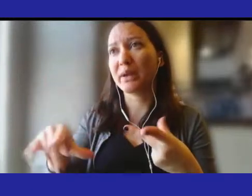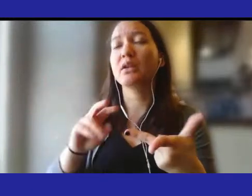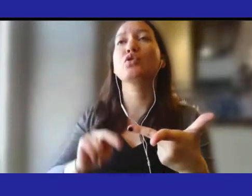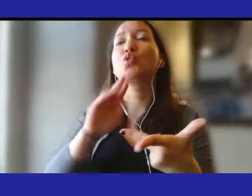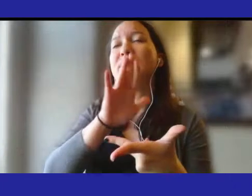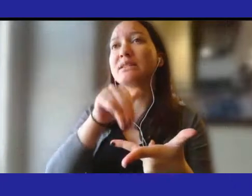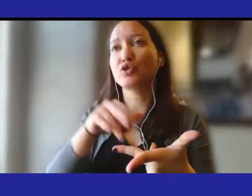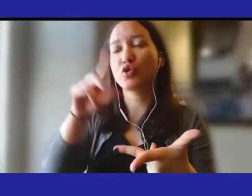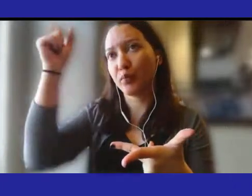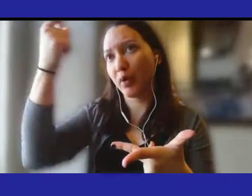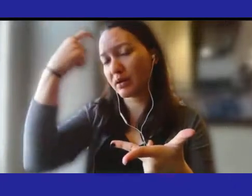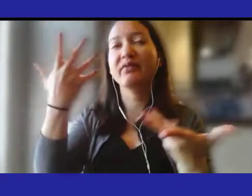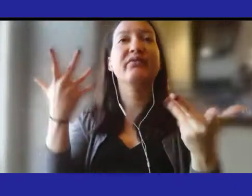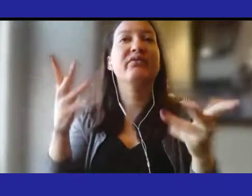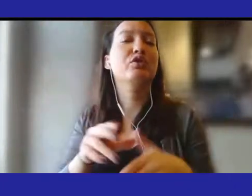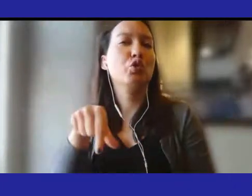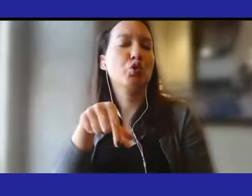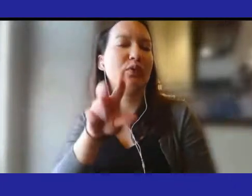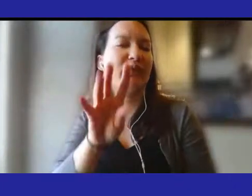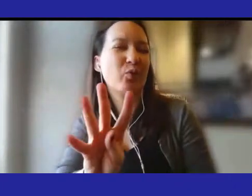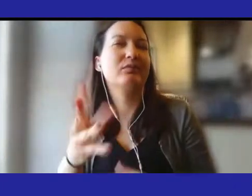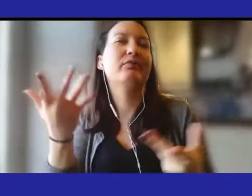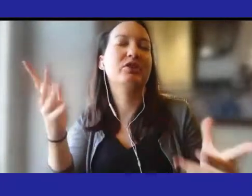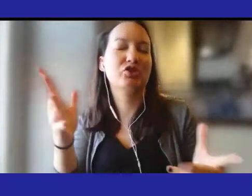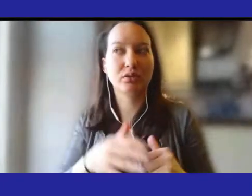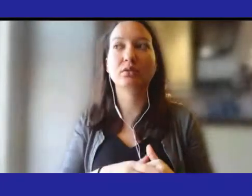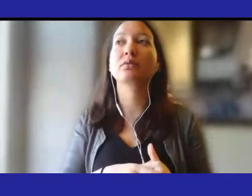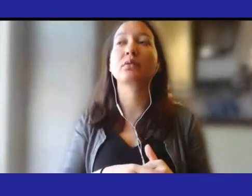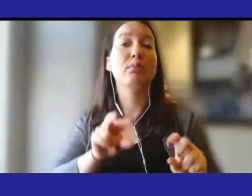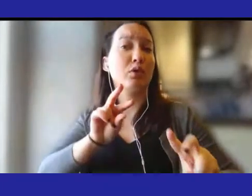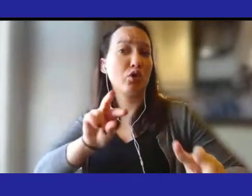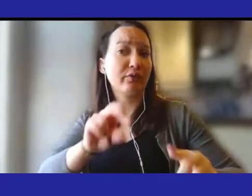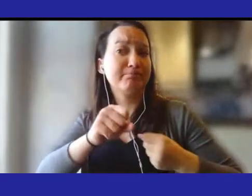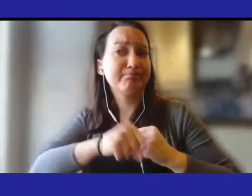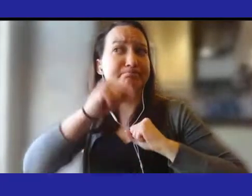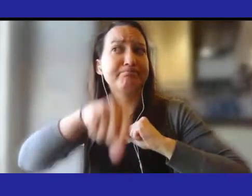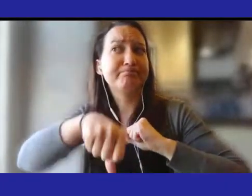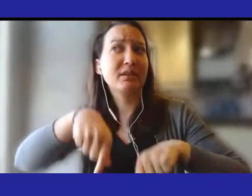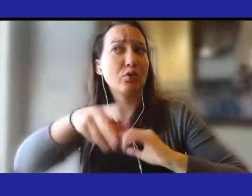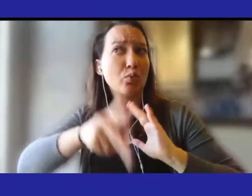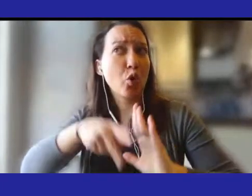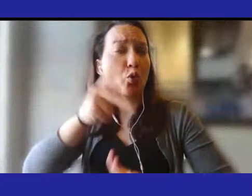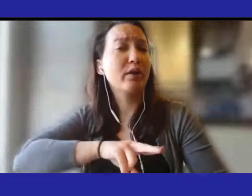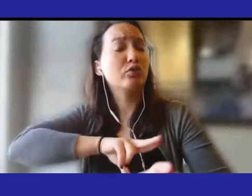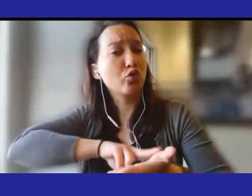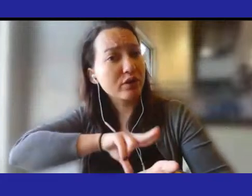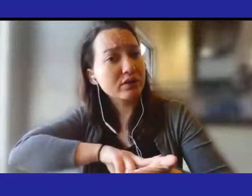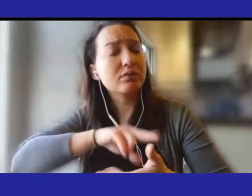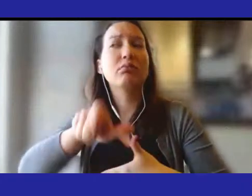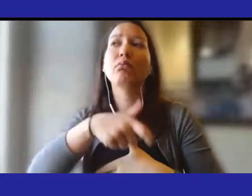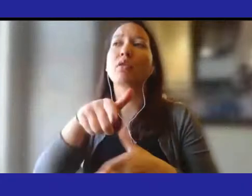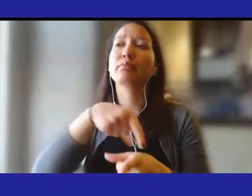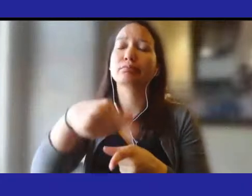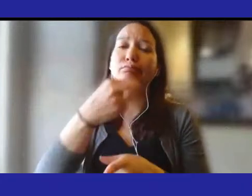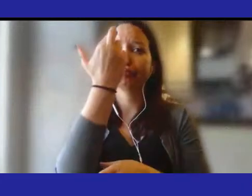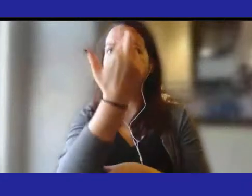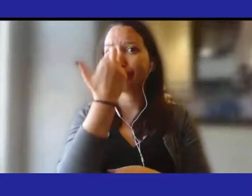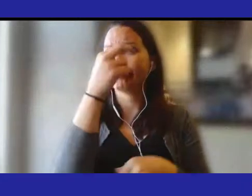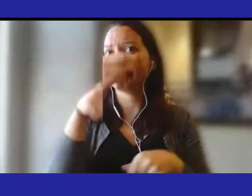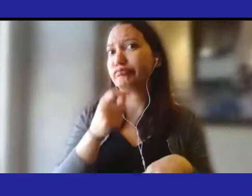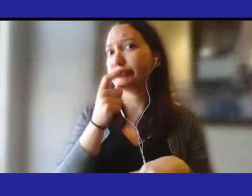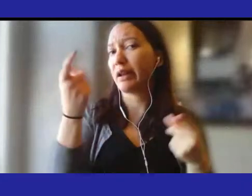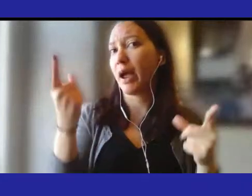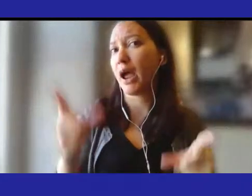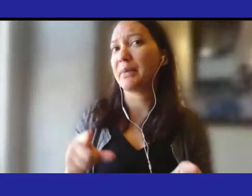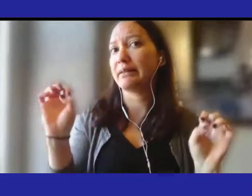done by Q4. And I'm looking forward to extending this program to nursing and to other areas because this doesn't just happen in the